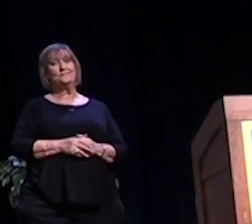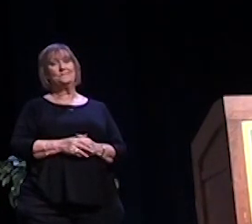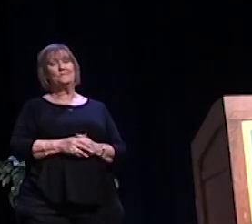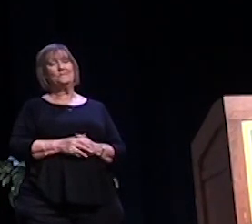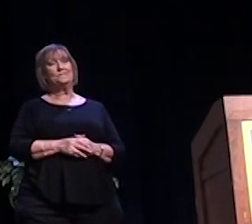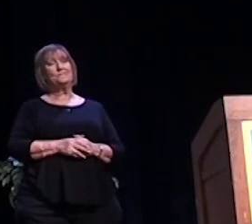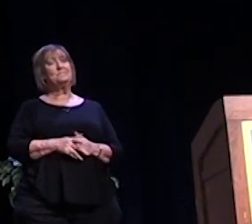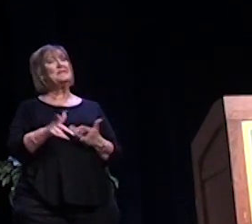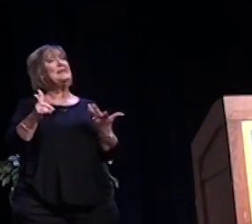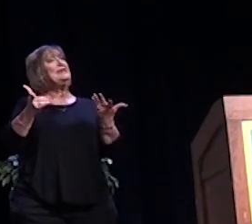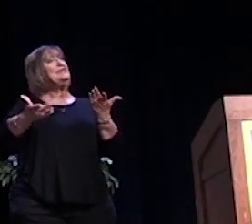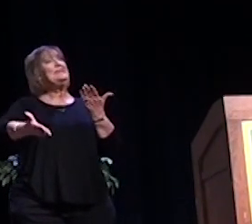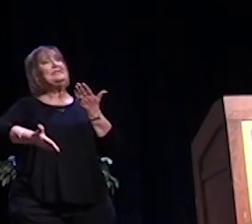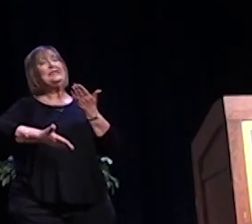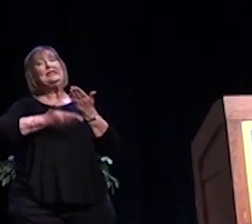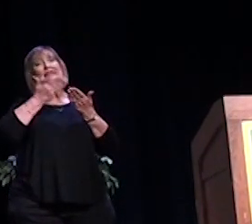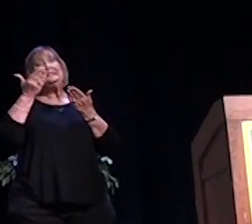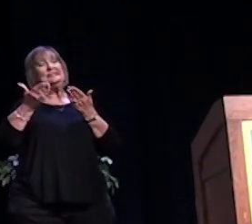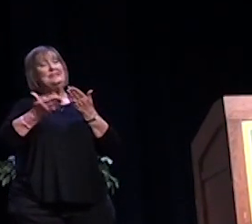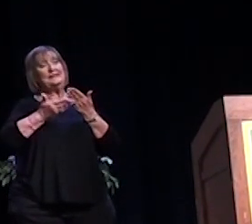can easily